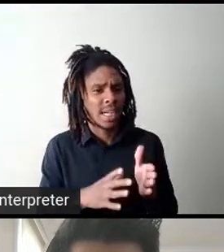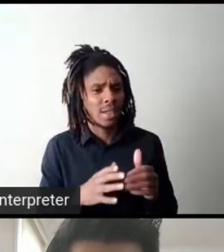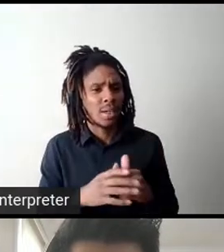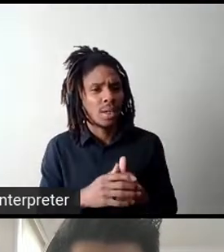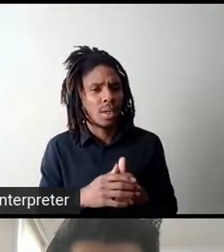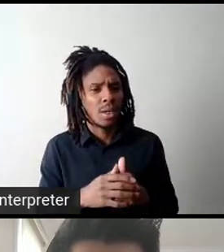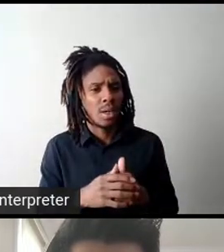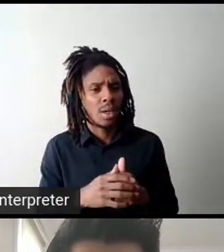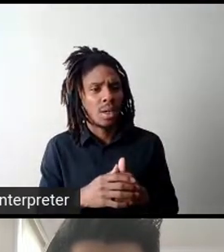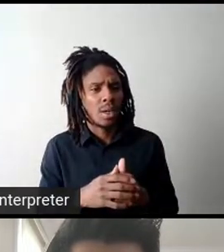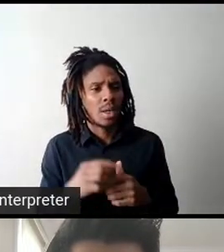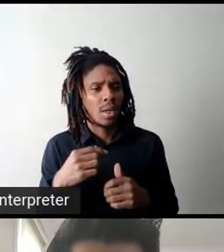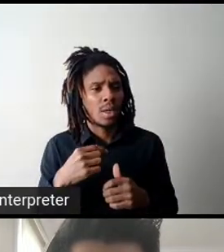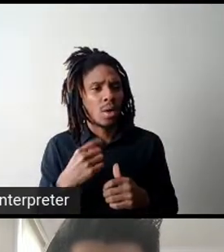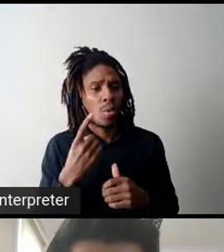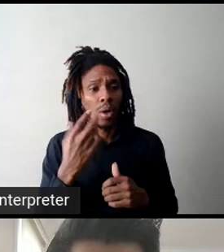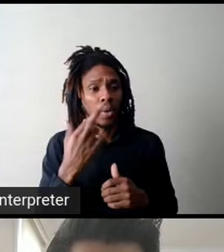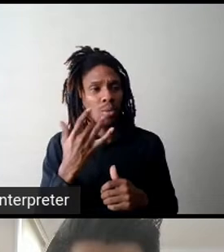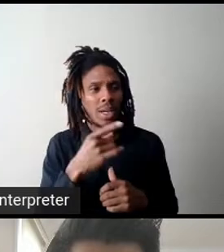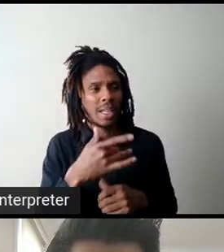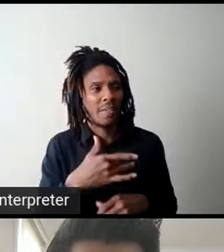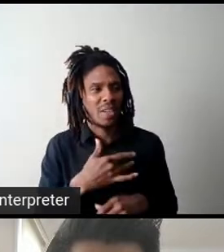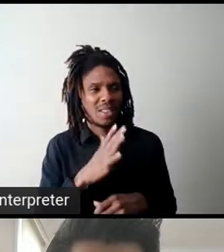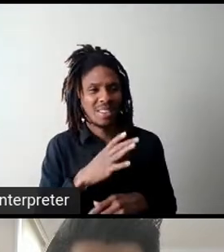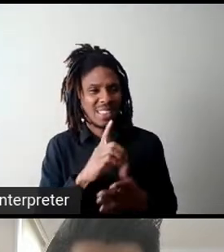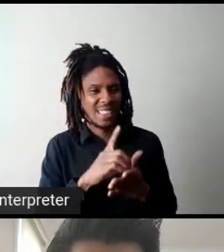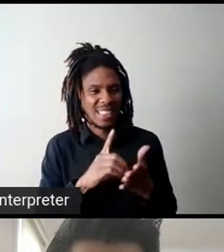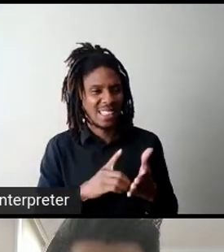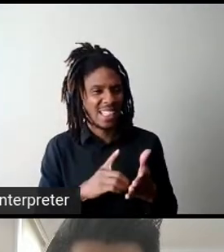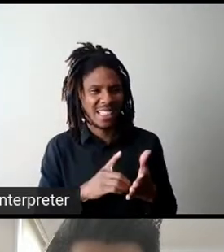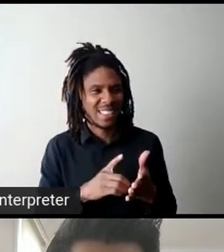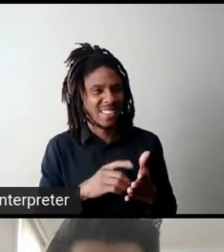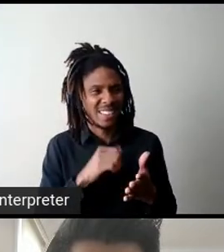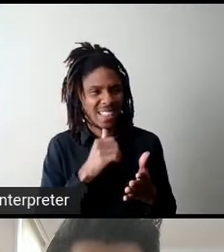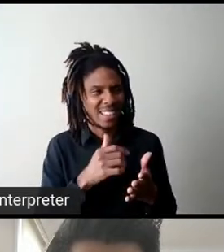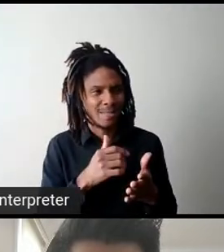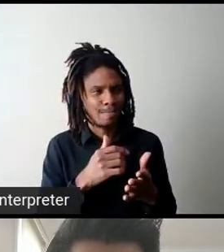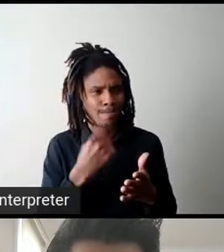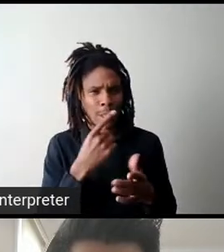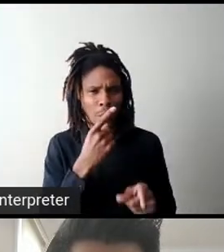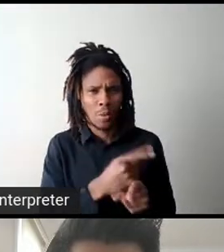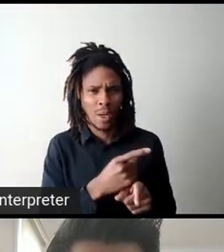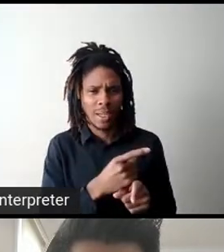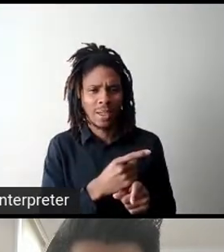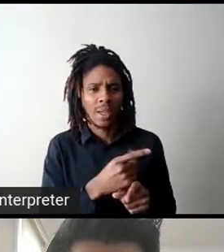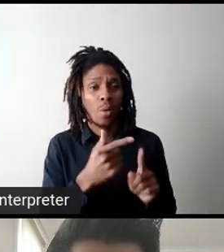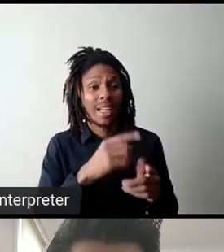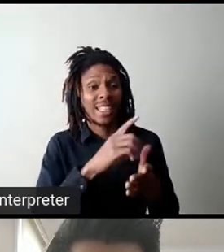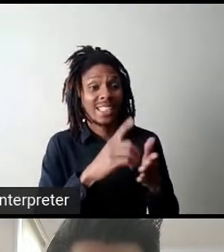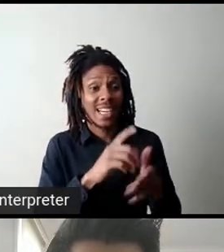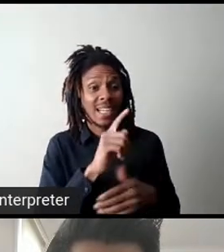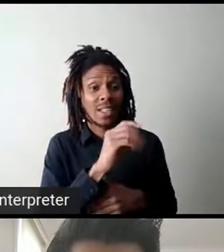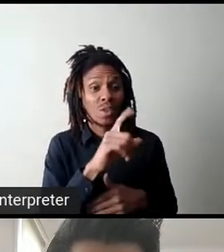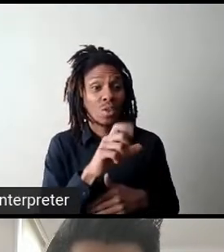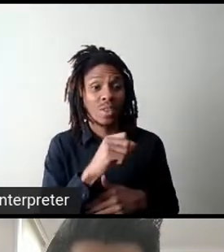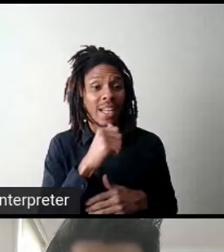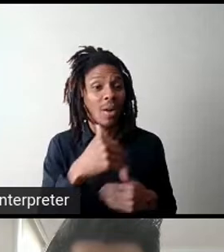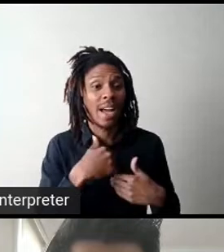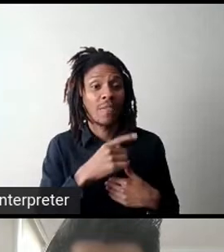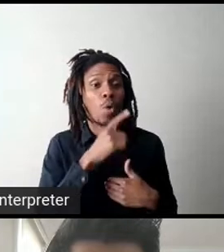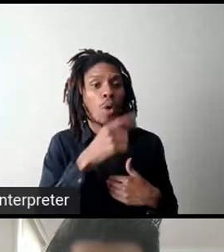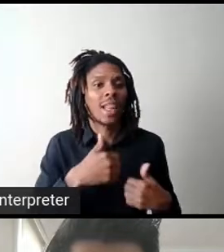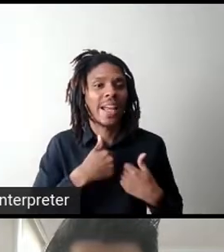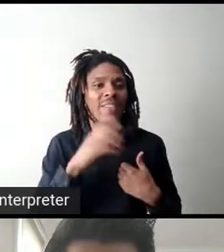in retrospect, believe that their designs aren't accurately translated is because when they design the tools, they don't have all the real life